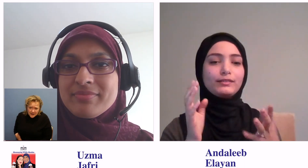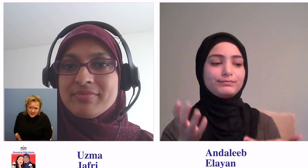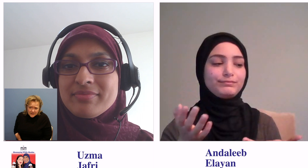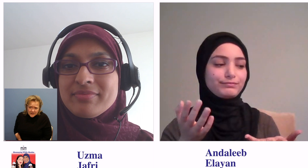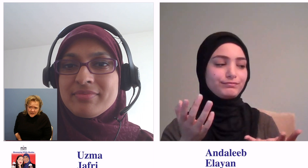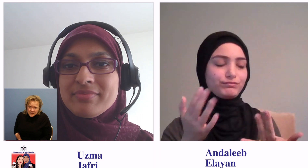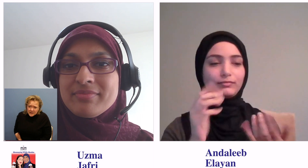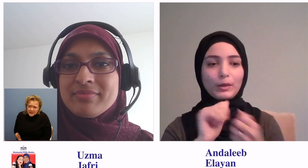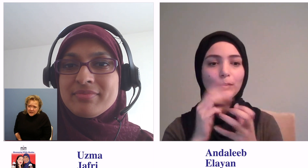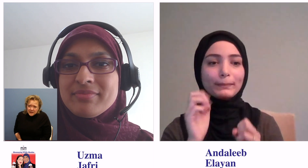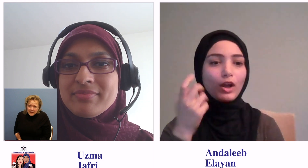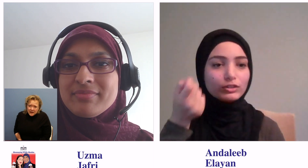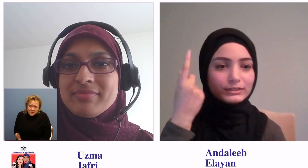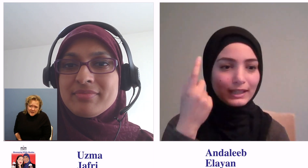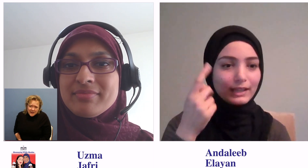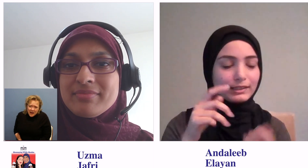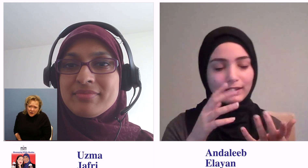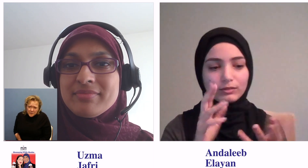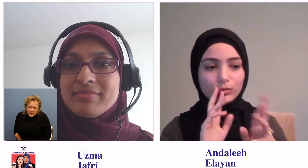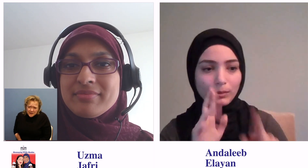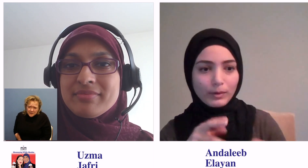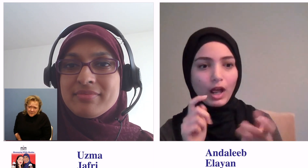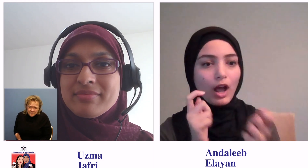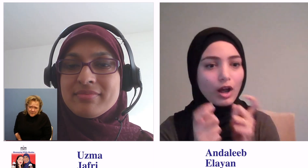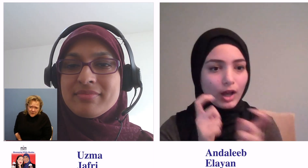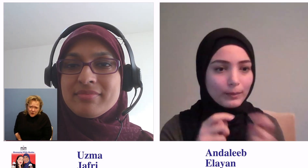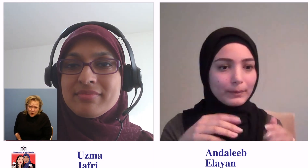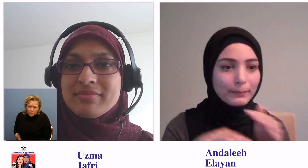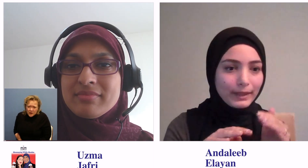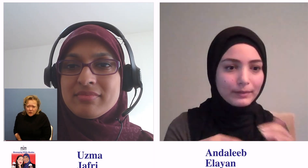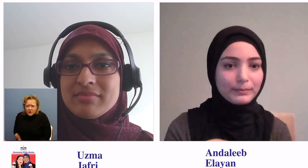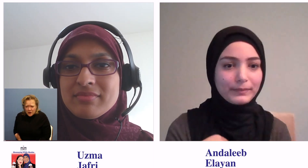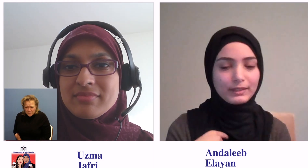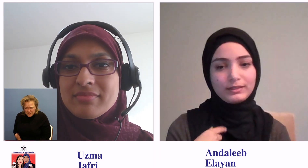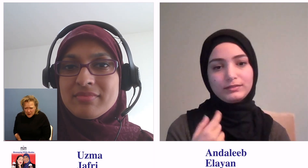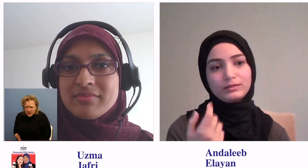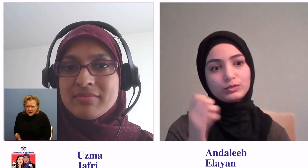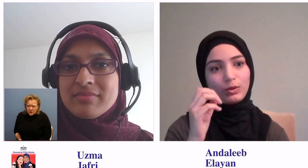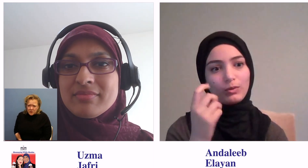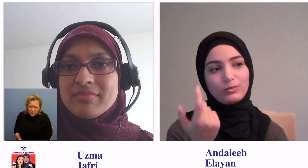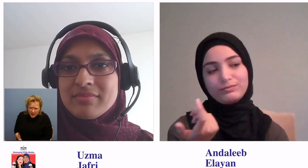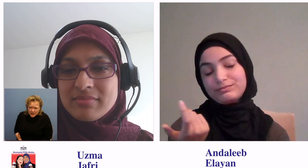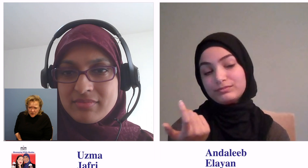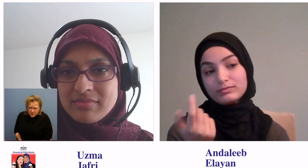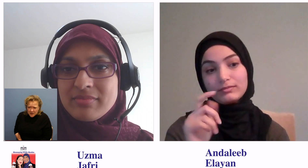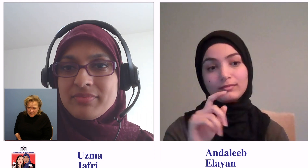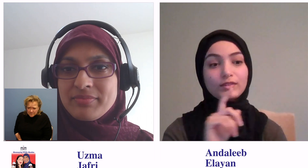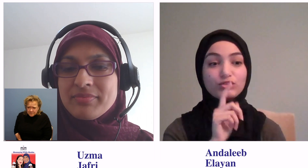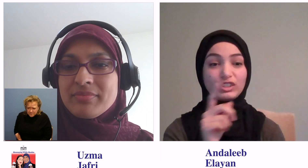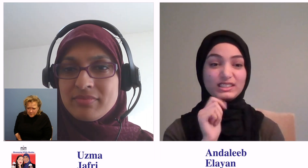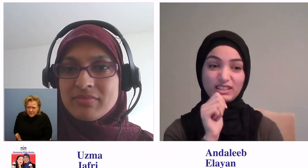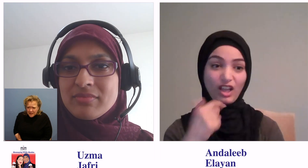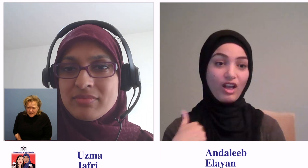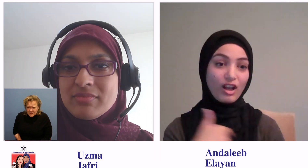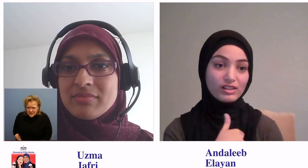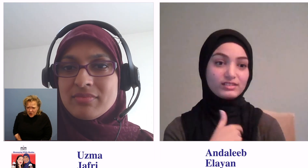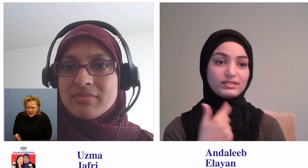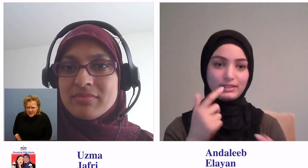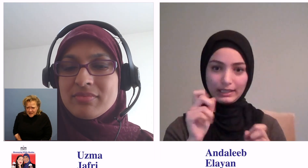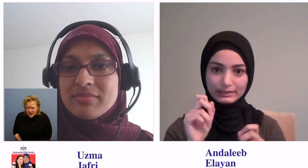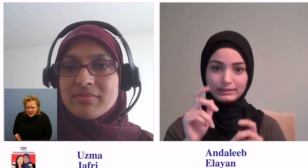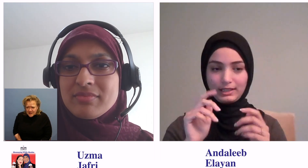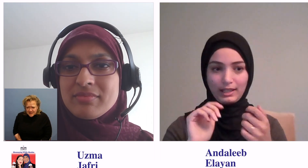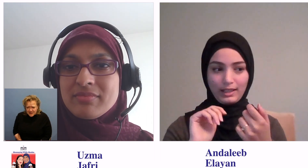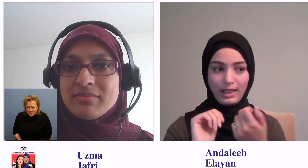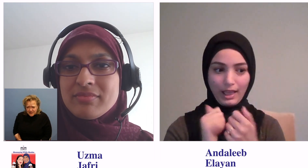understand how do I say, how to be, you know, how, how to respond, how to interact with me. So